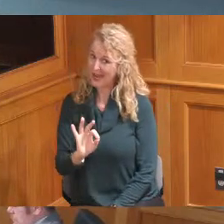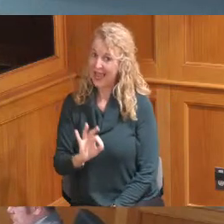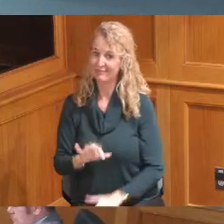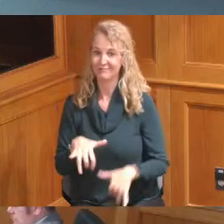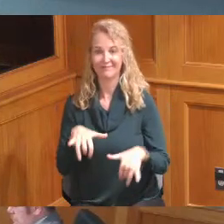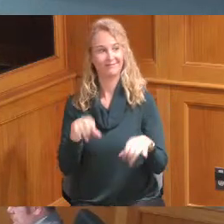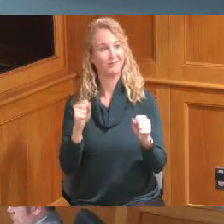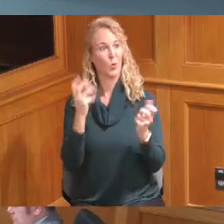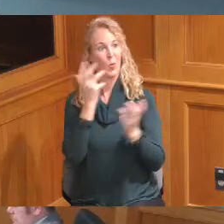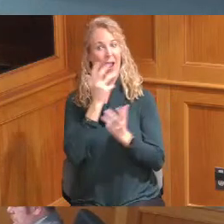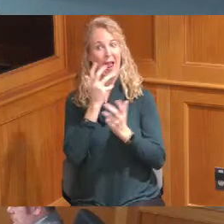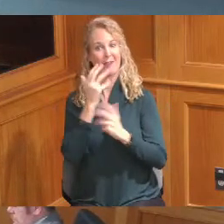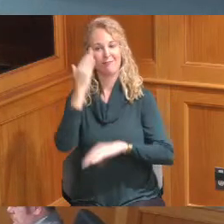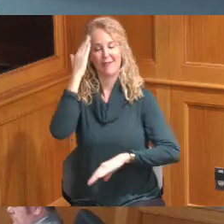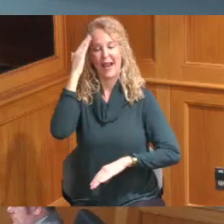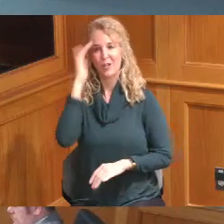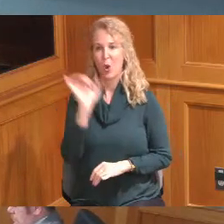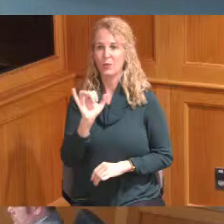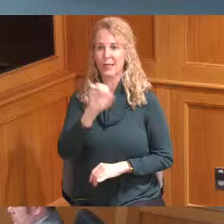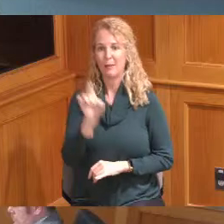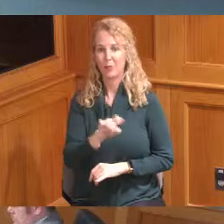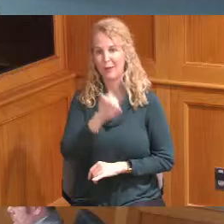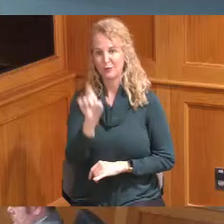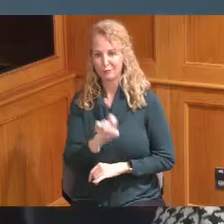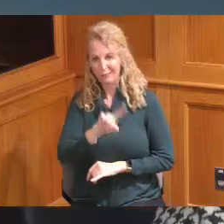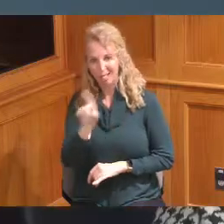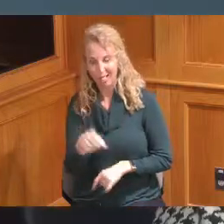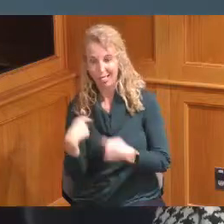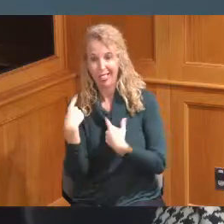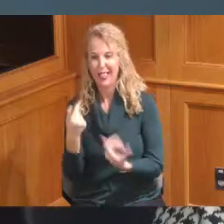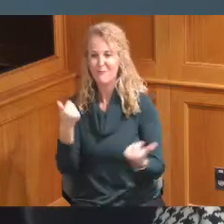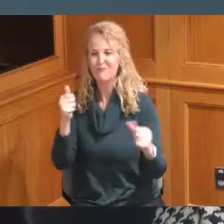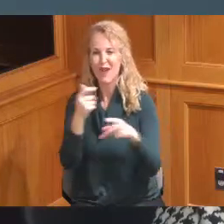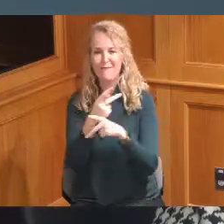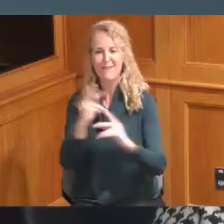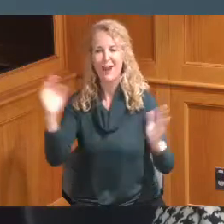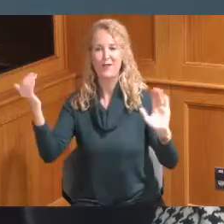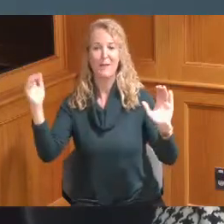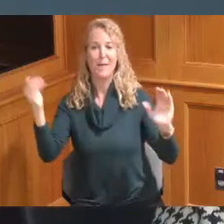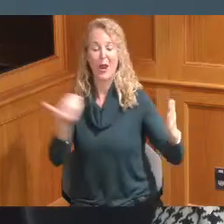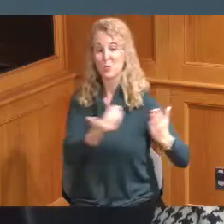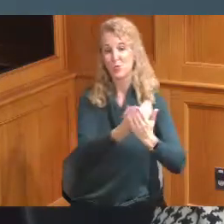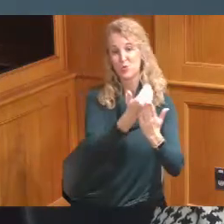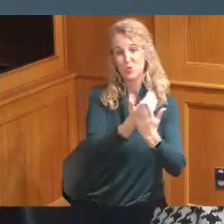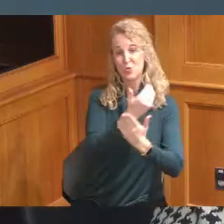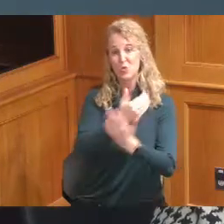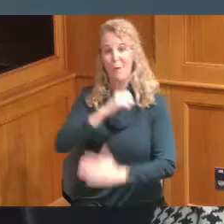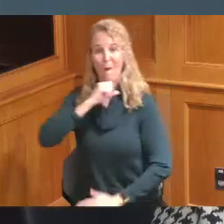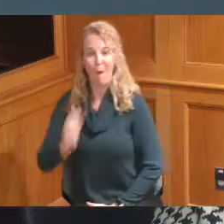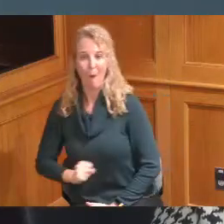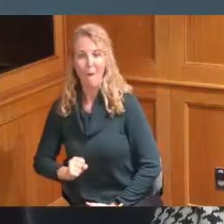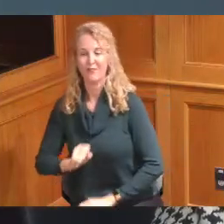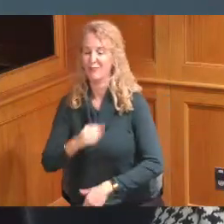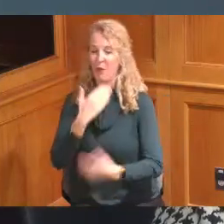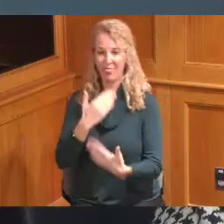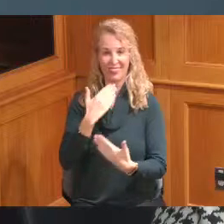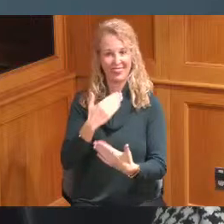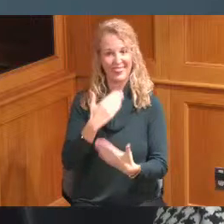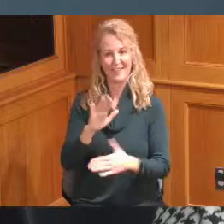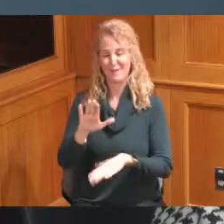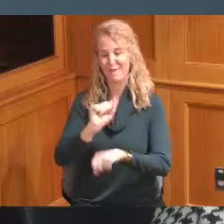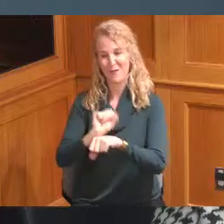that's great. I keep asking the same questions for each person because I'm trying to compare the new to the old. And so thank you so much for all